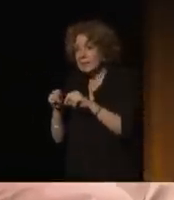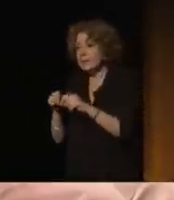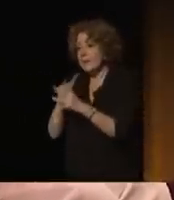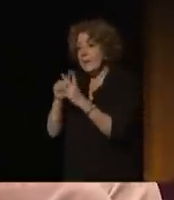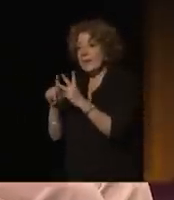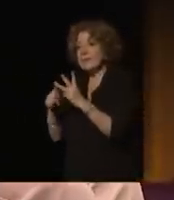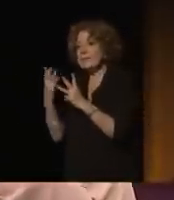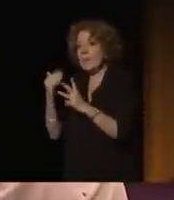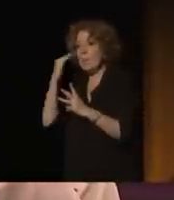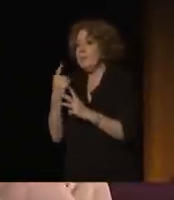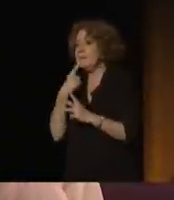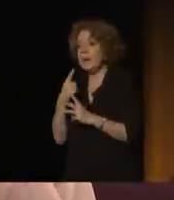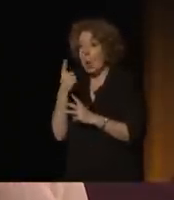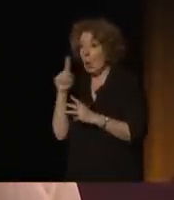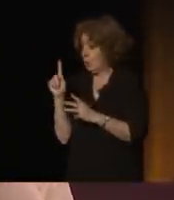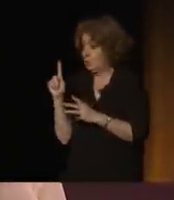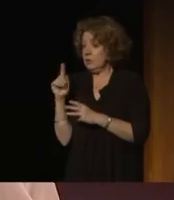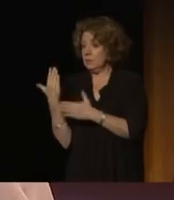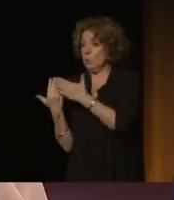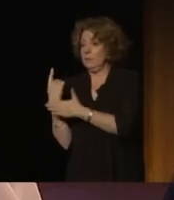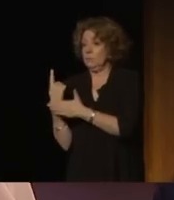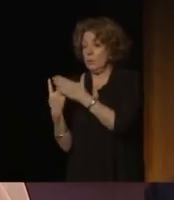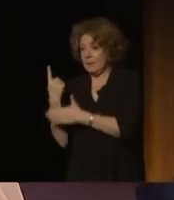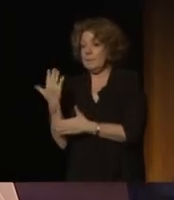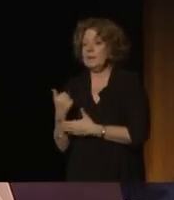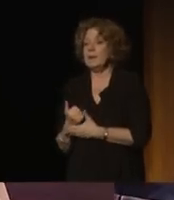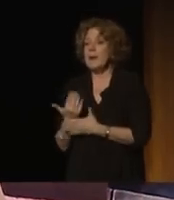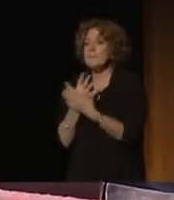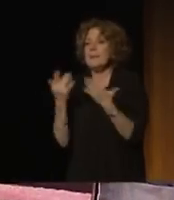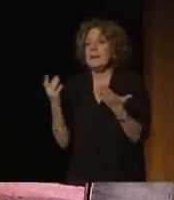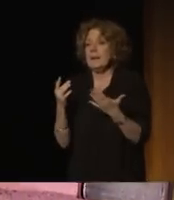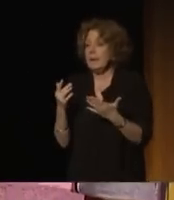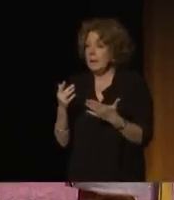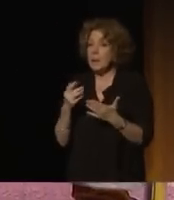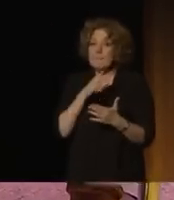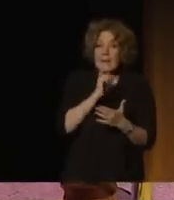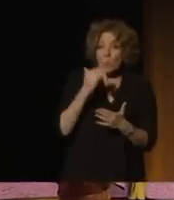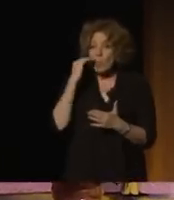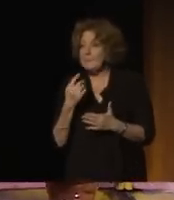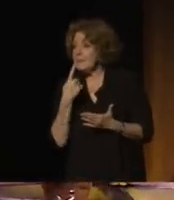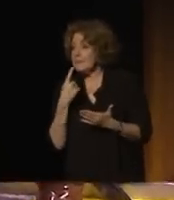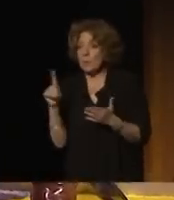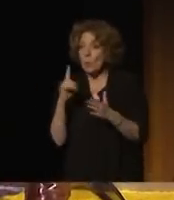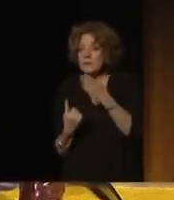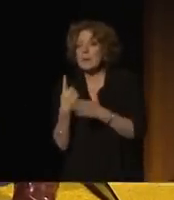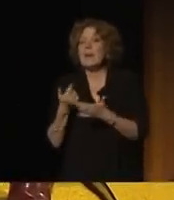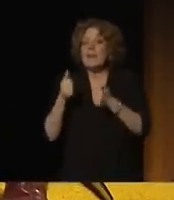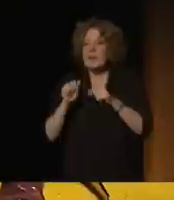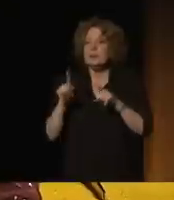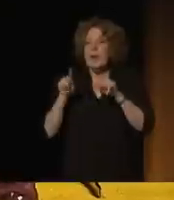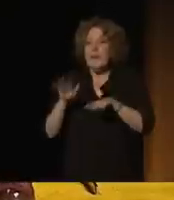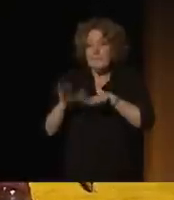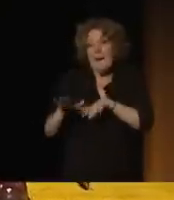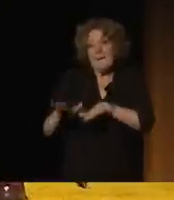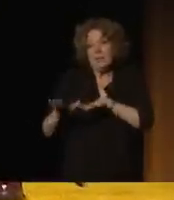women said, my goodness, look at what's just happened. And men too, by the way. A lot of women and men said, what's just happened? So you started to see the rise of these marches.